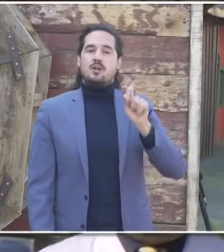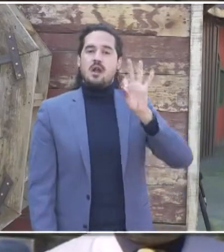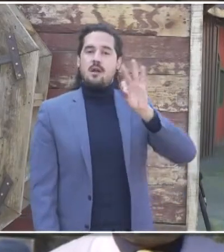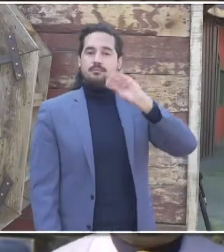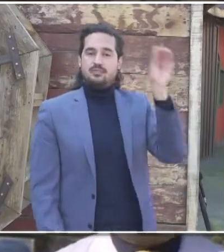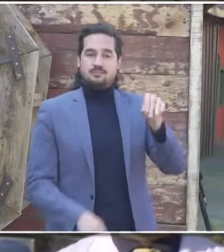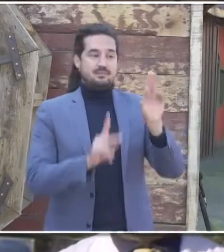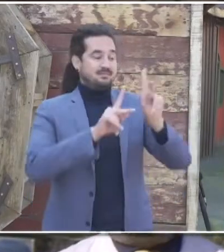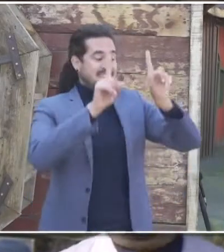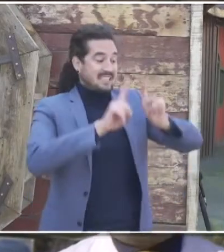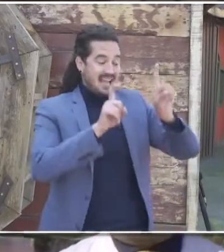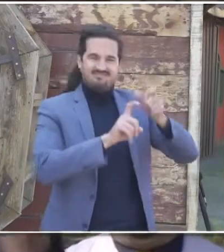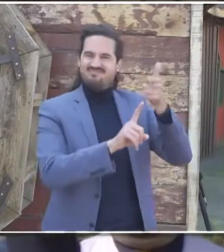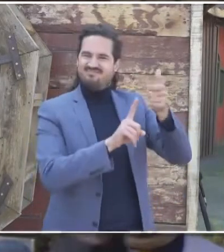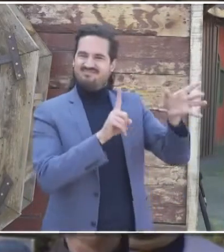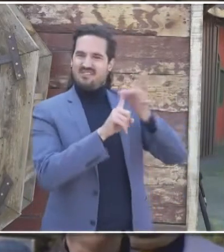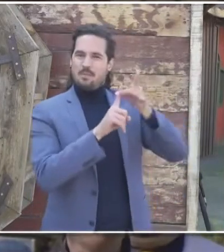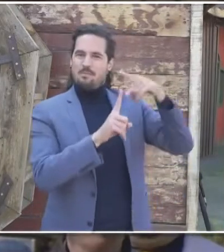down to 4.8%.